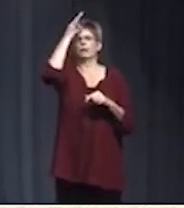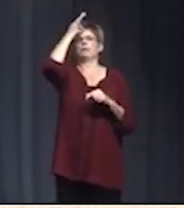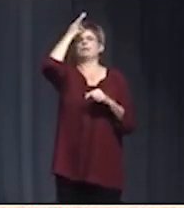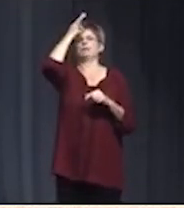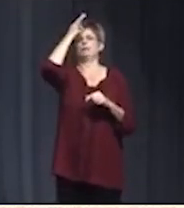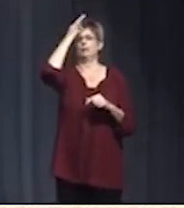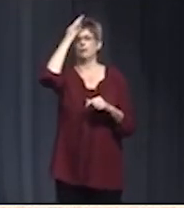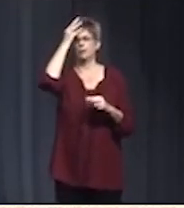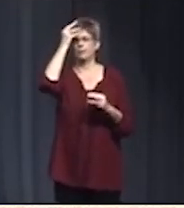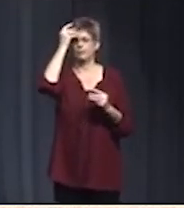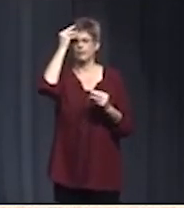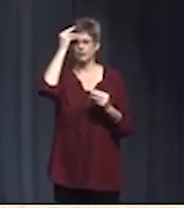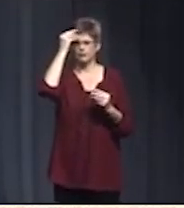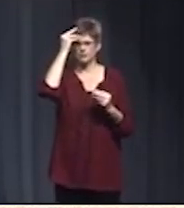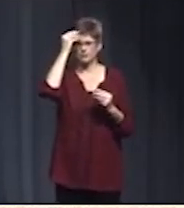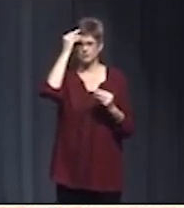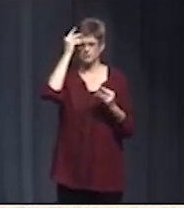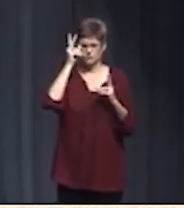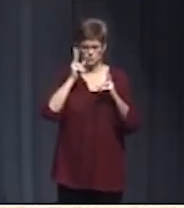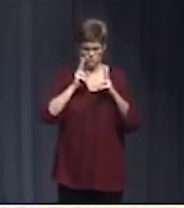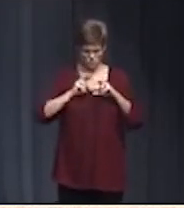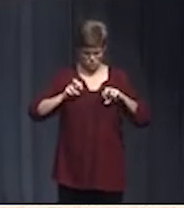and let him start figuring it out.